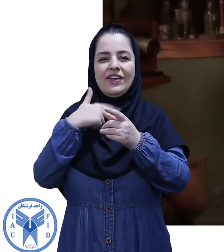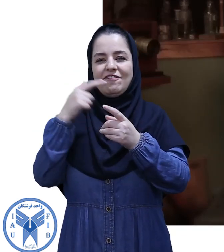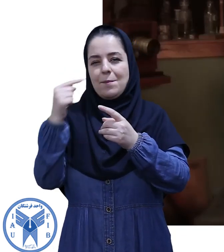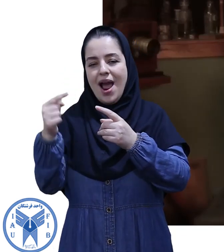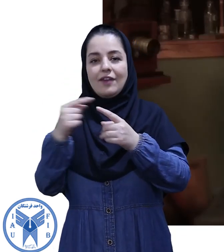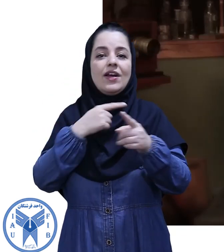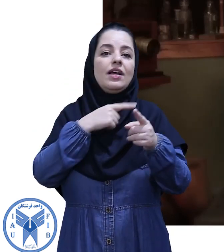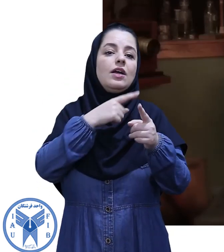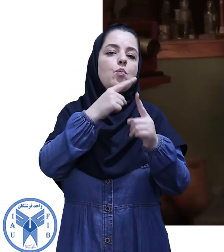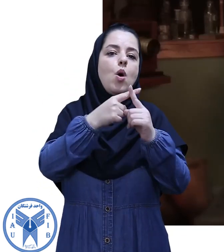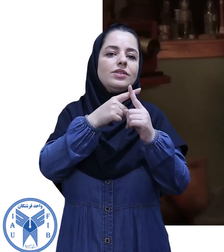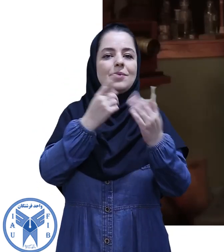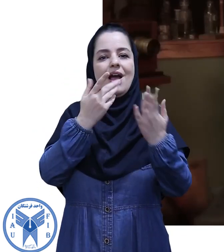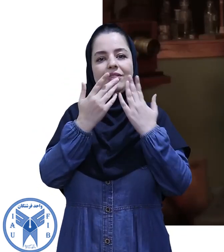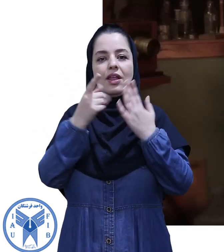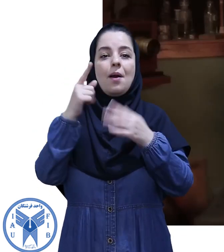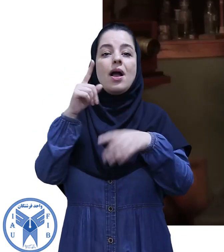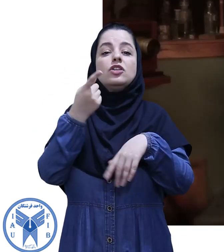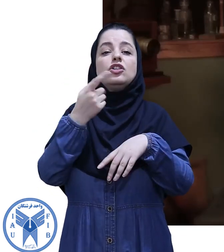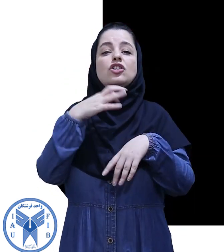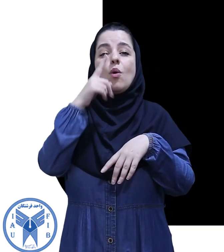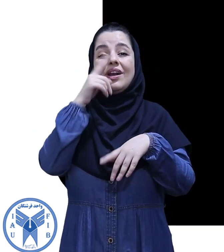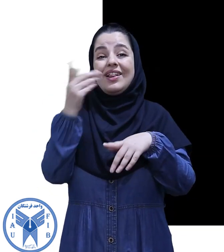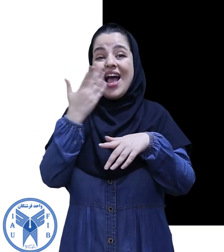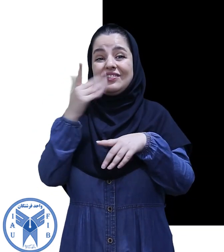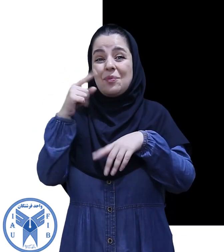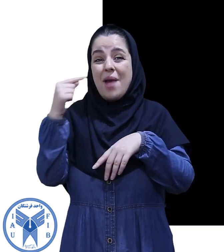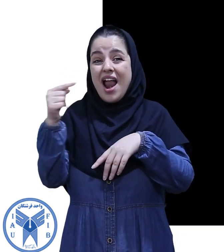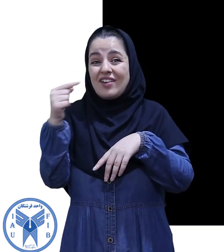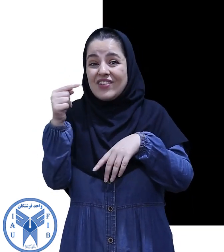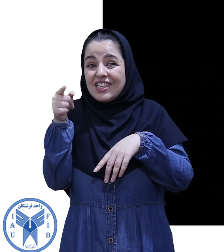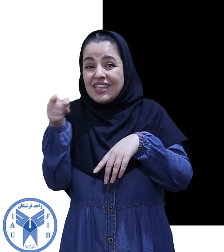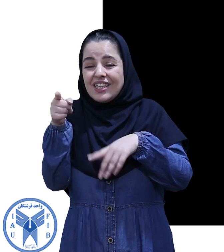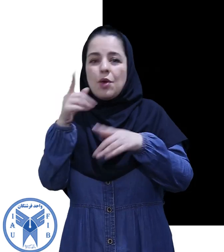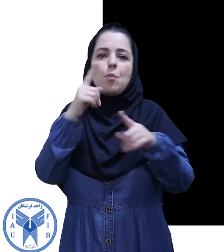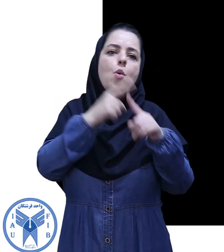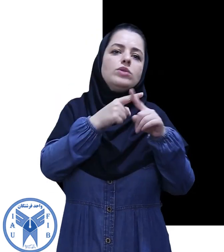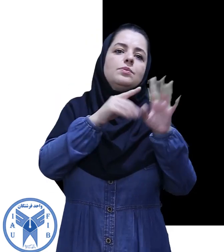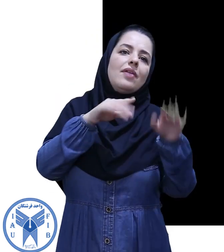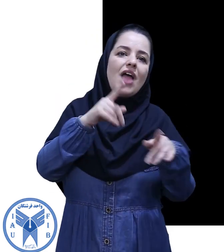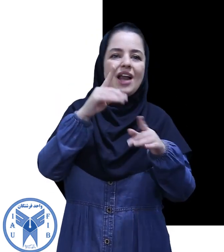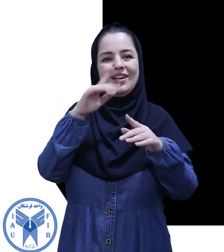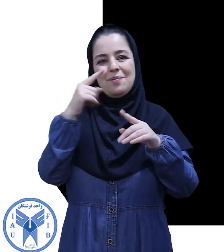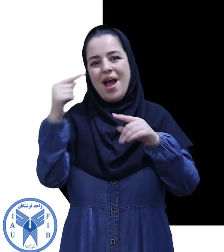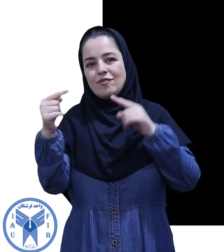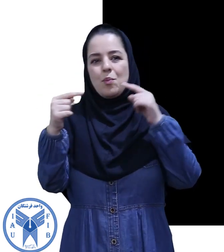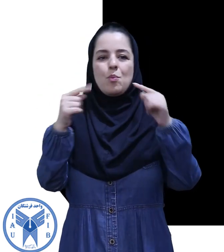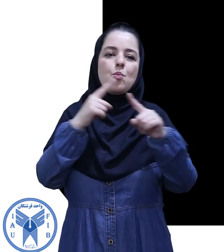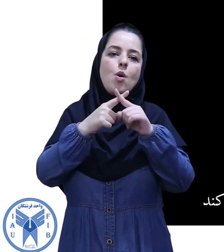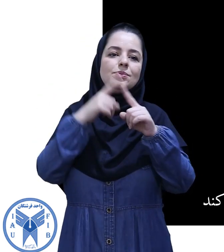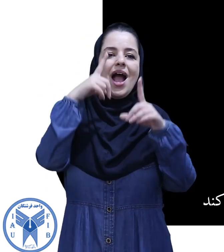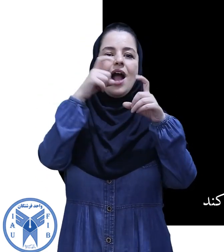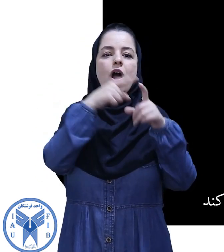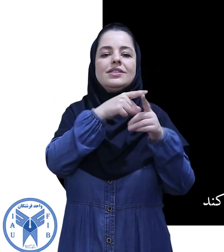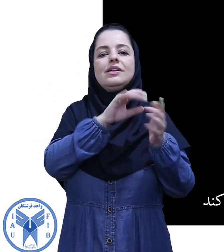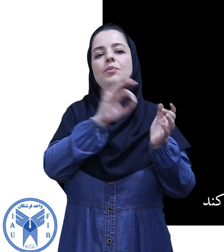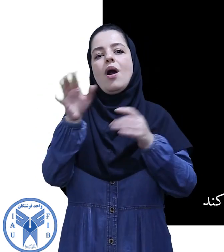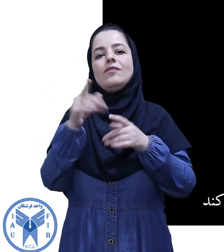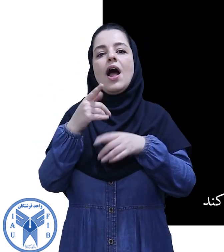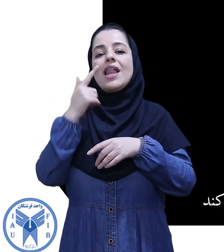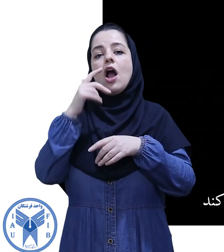positive proof. So he has negative, and positive. He